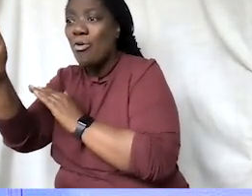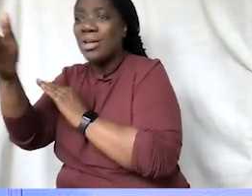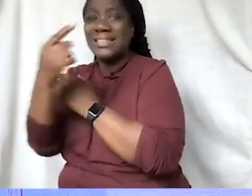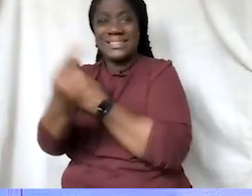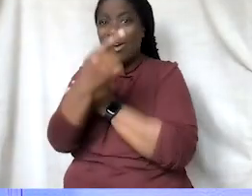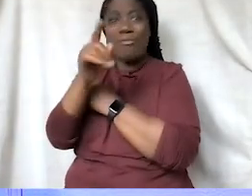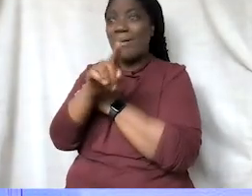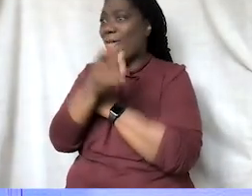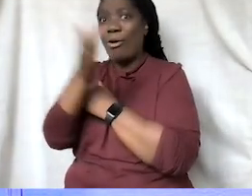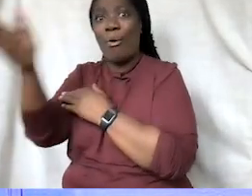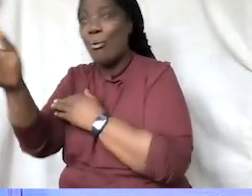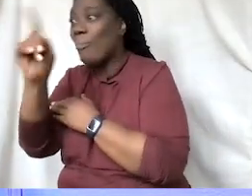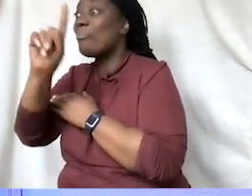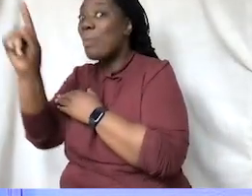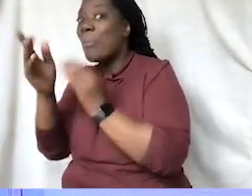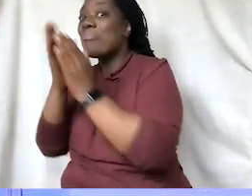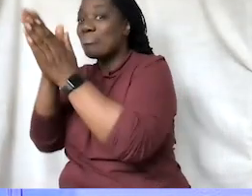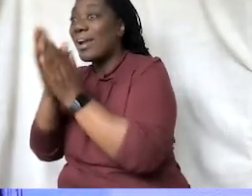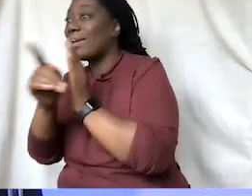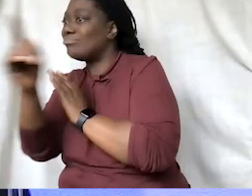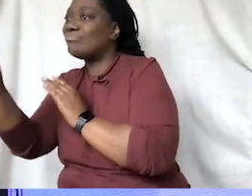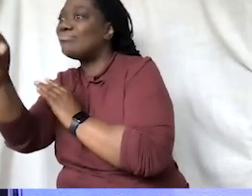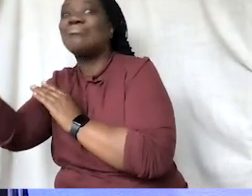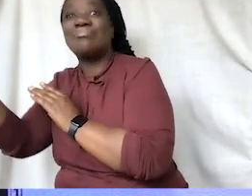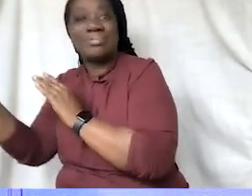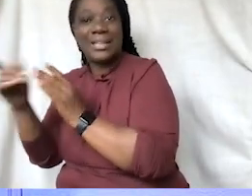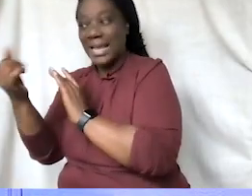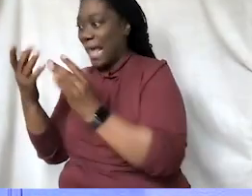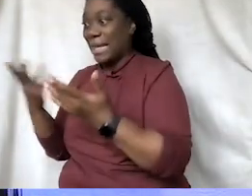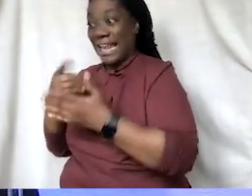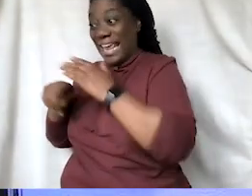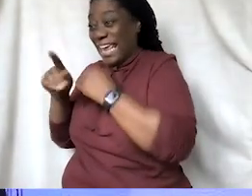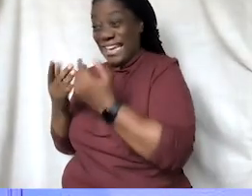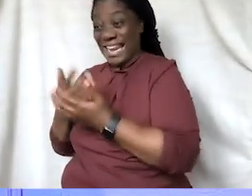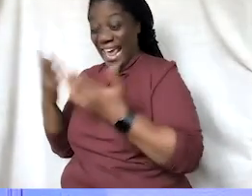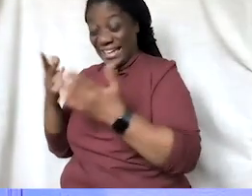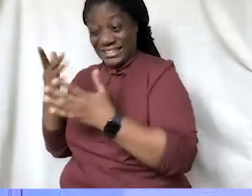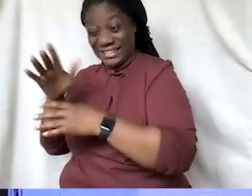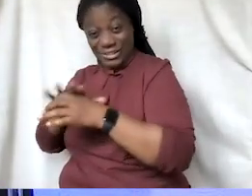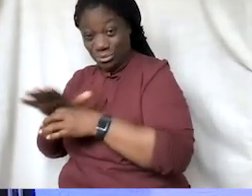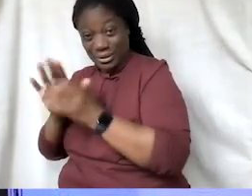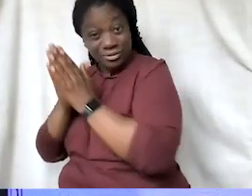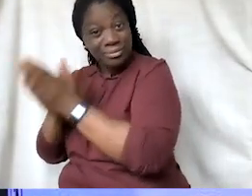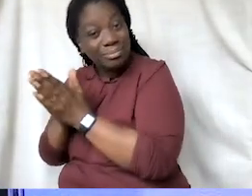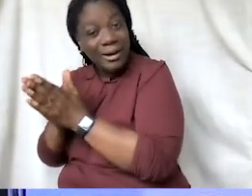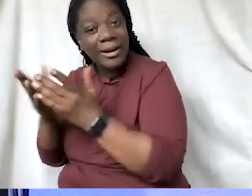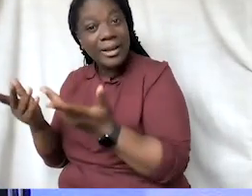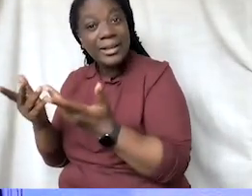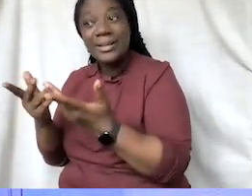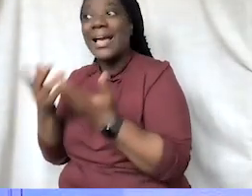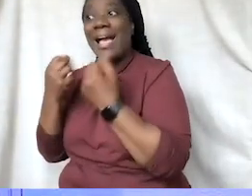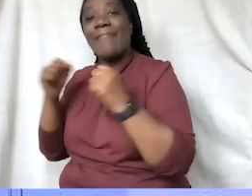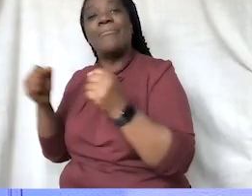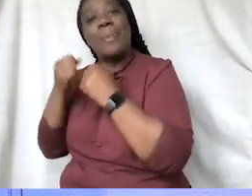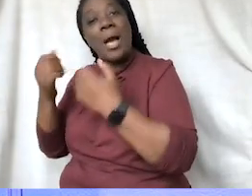do what you cannot do. Your prayers have power, and it has power because when we